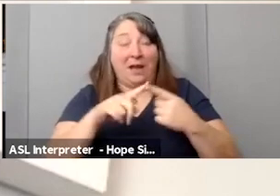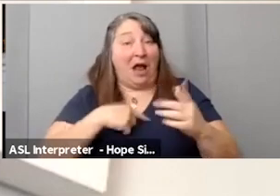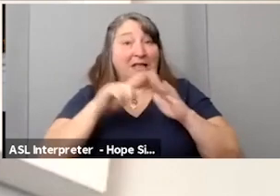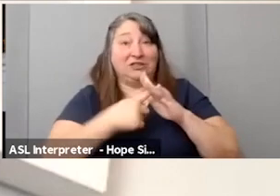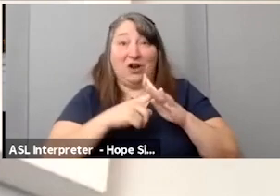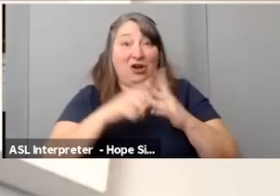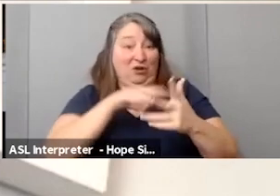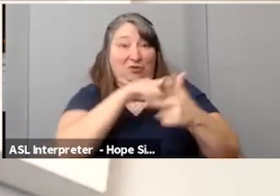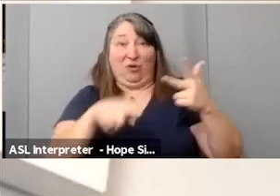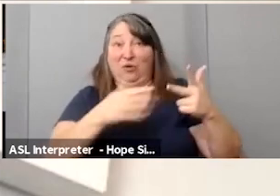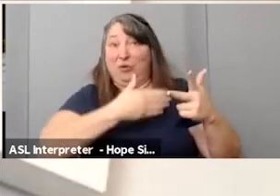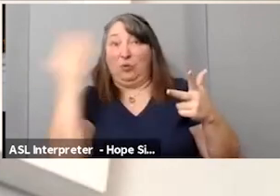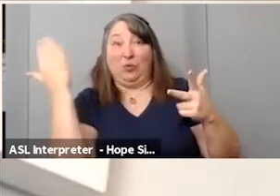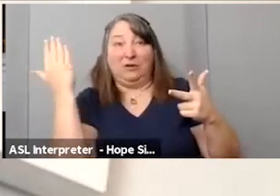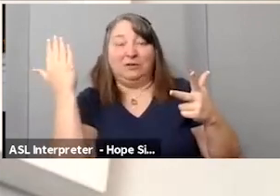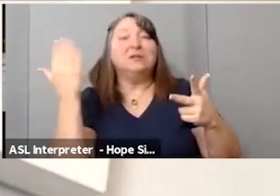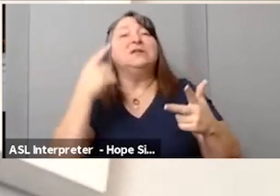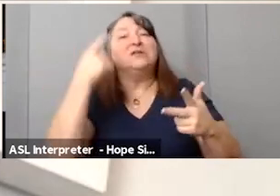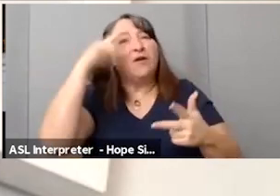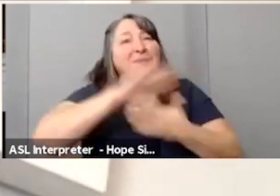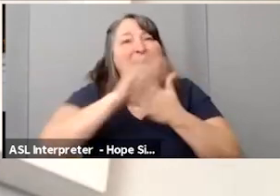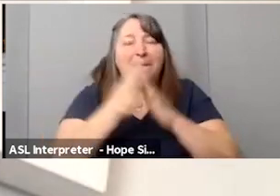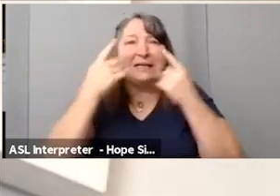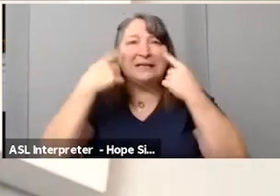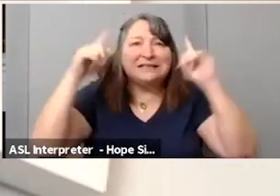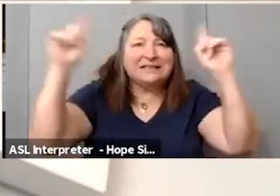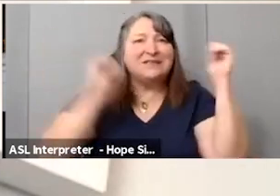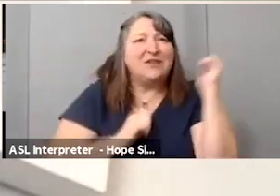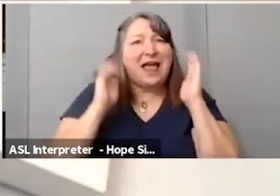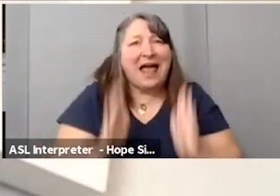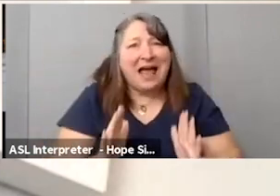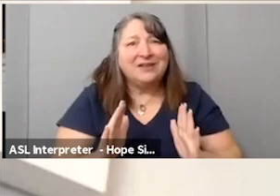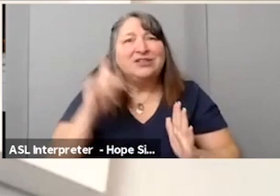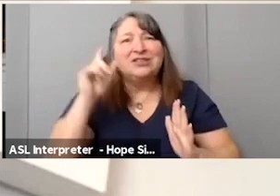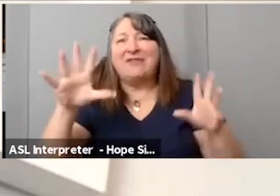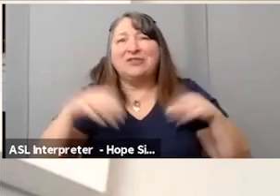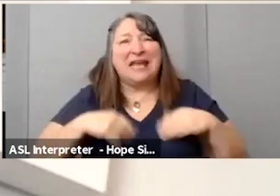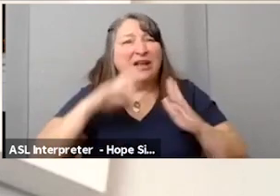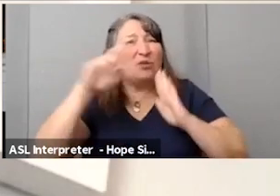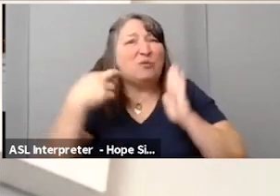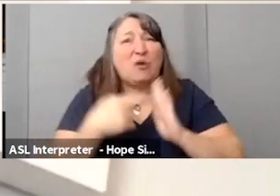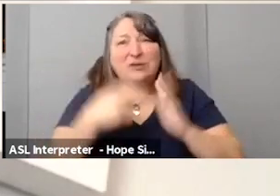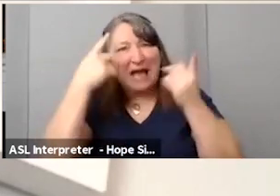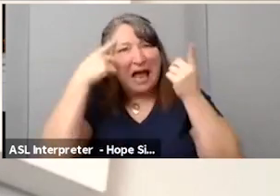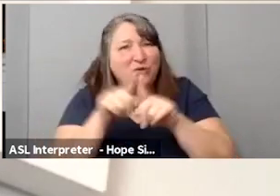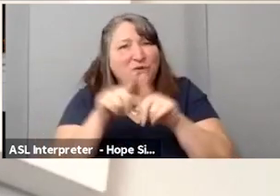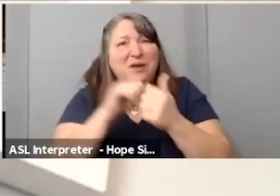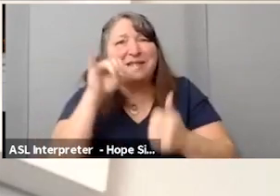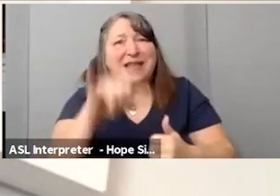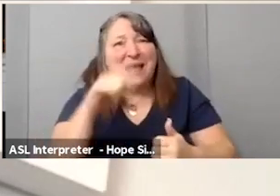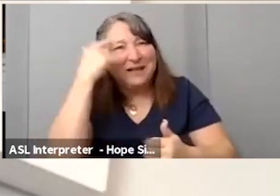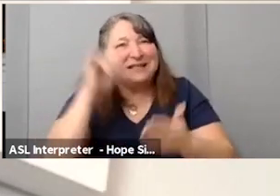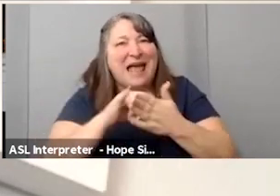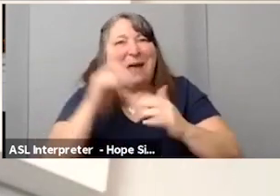think in terms of becoming a successful actor, you just have to take the roles. And I agree with that because that builds your reel.